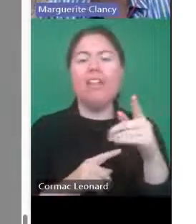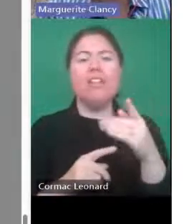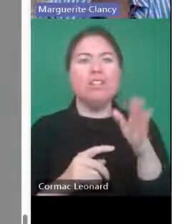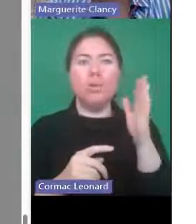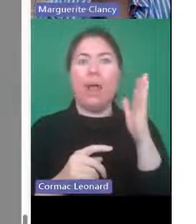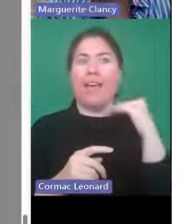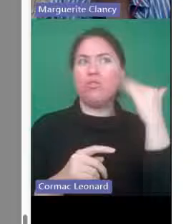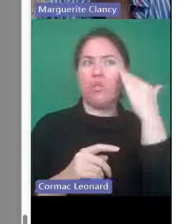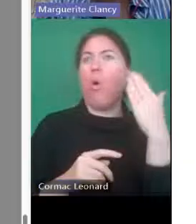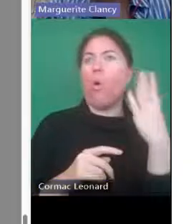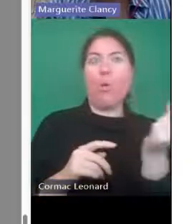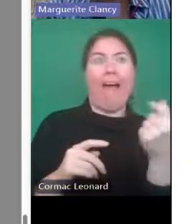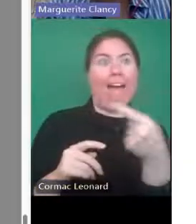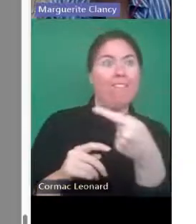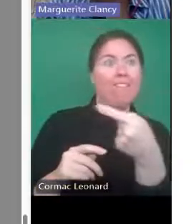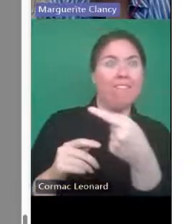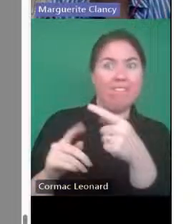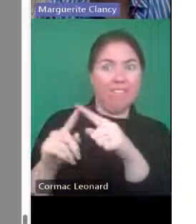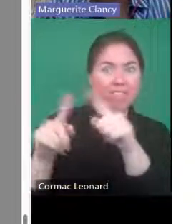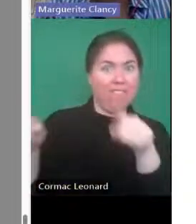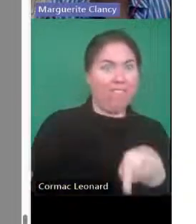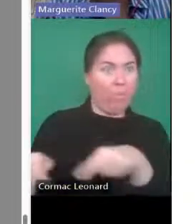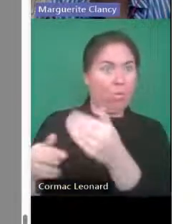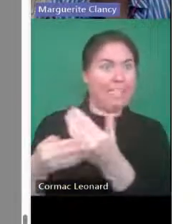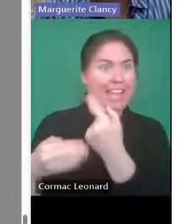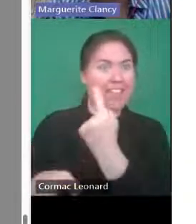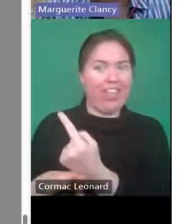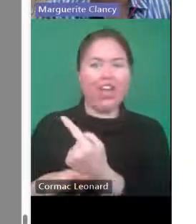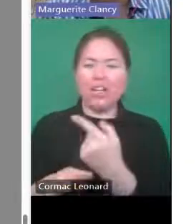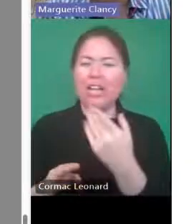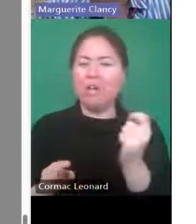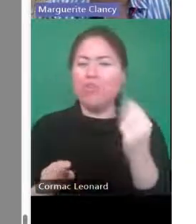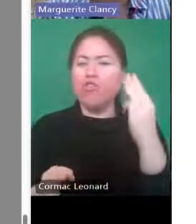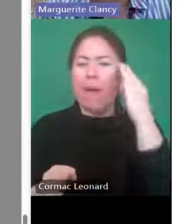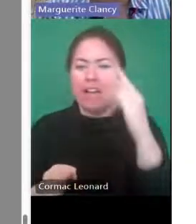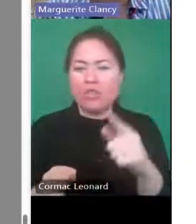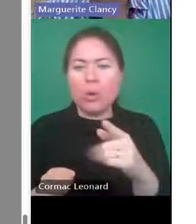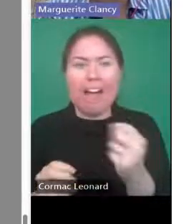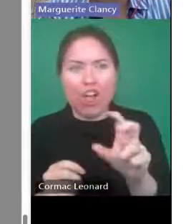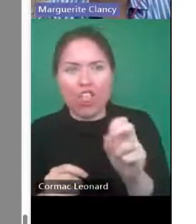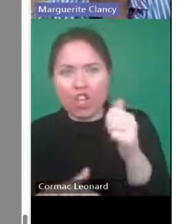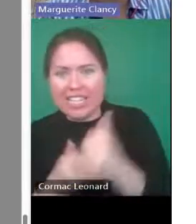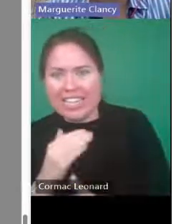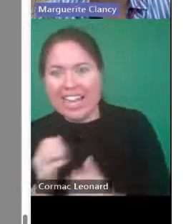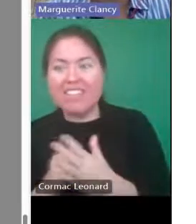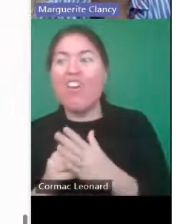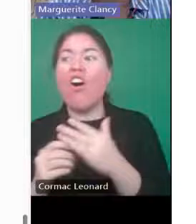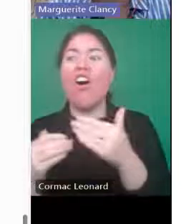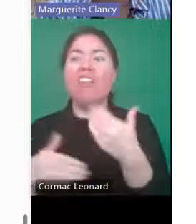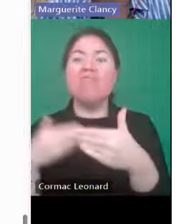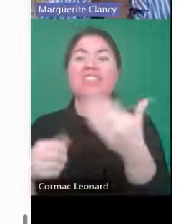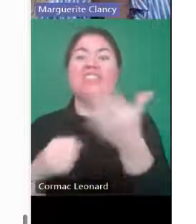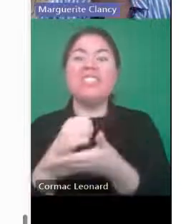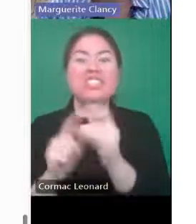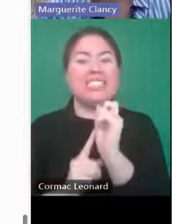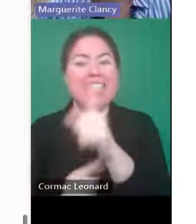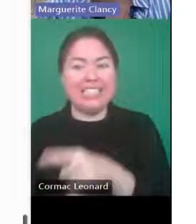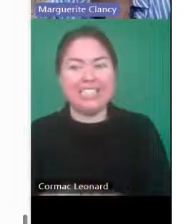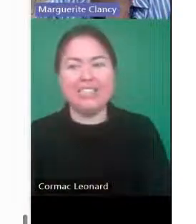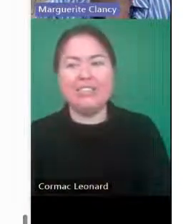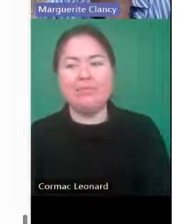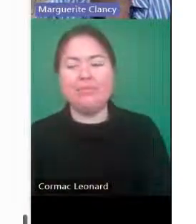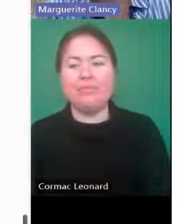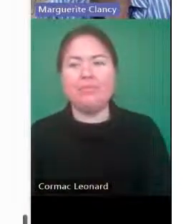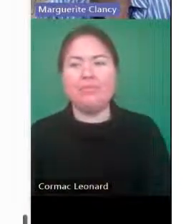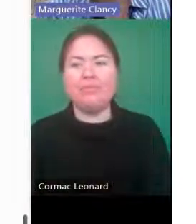form. And there'll also be a reminder that you have 30 days to submit that form. So if I close out of this and